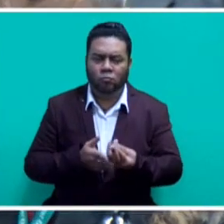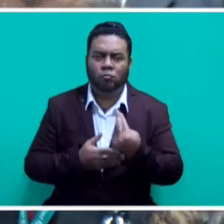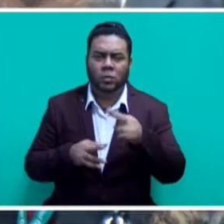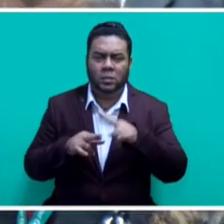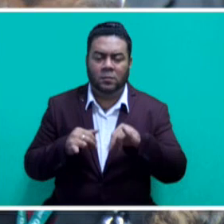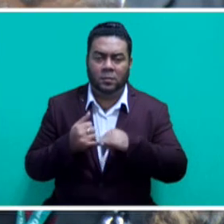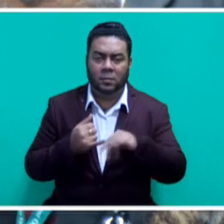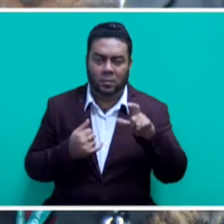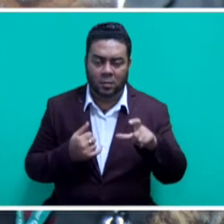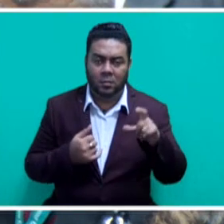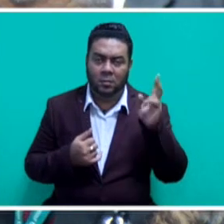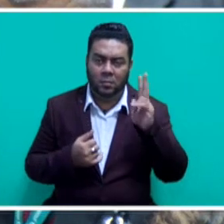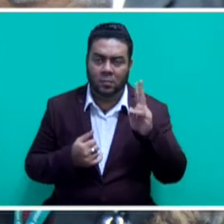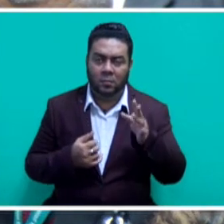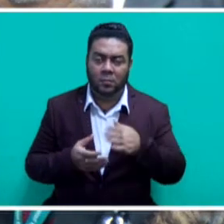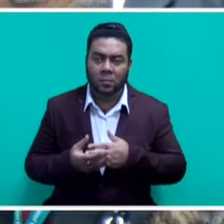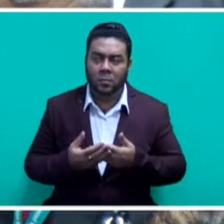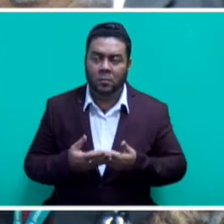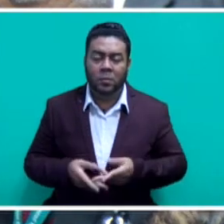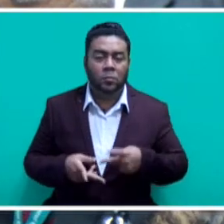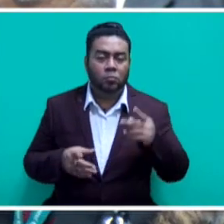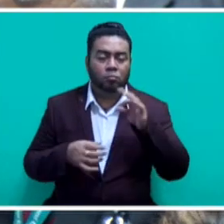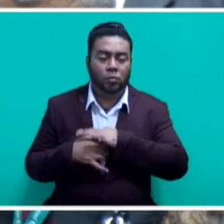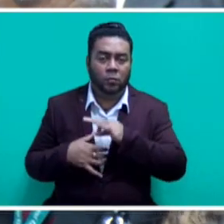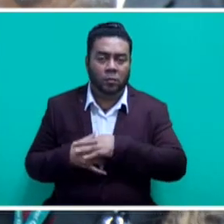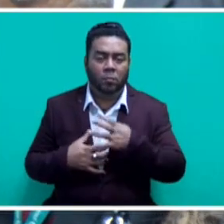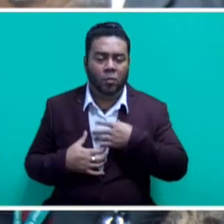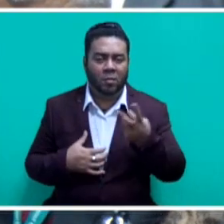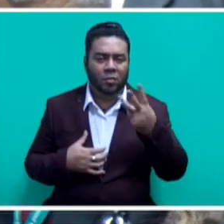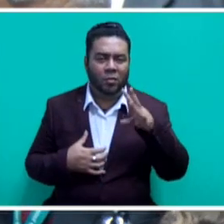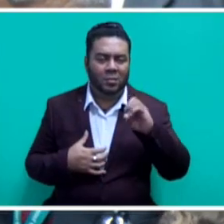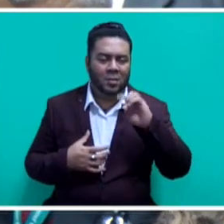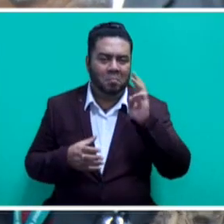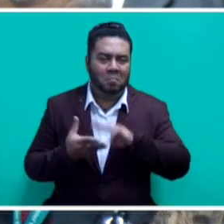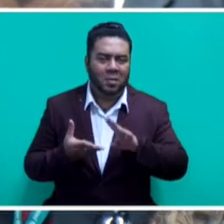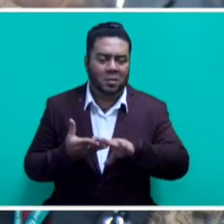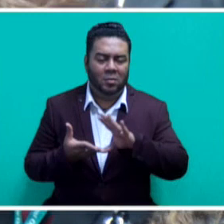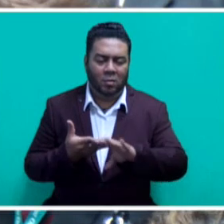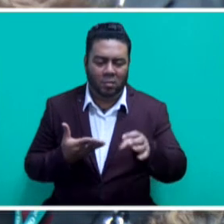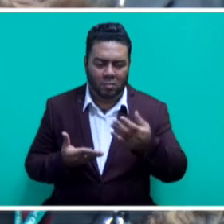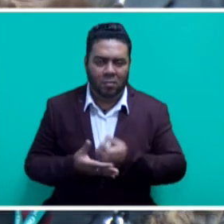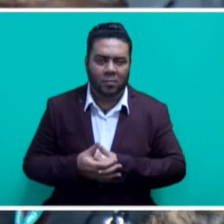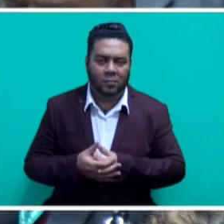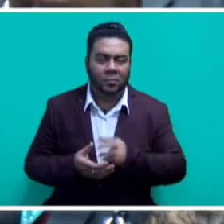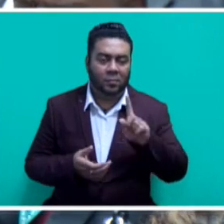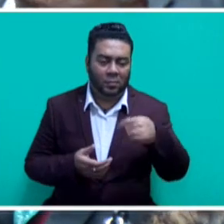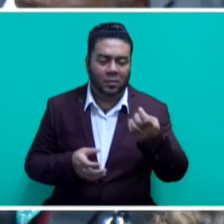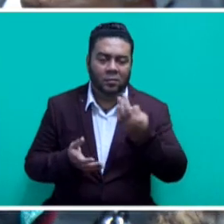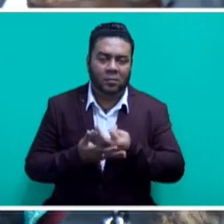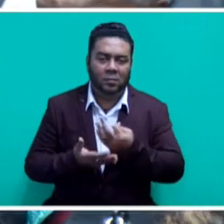sugar industry as a whole, as we forecast a profit more than $30 million at EBITDA for the next financial